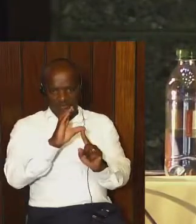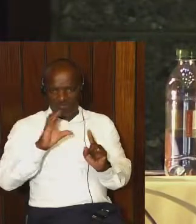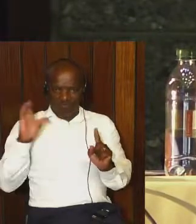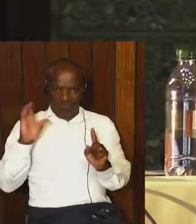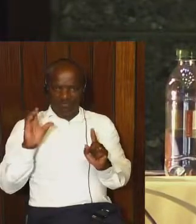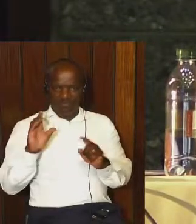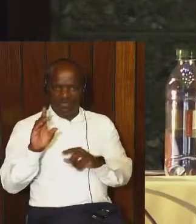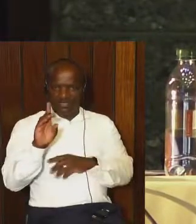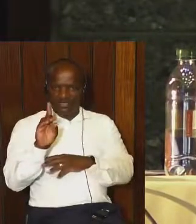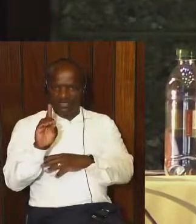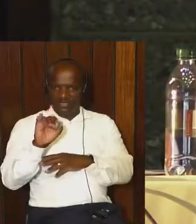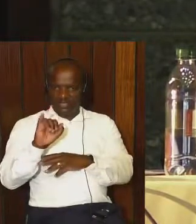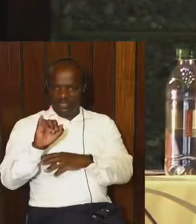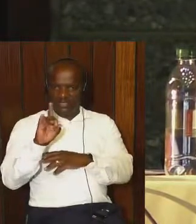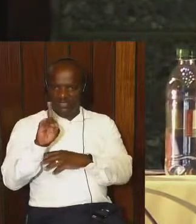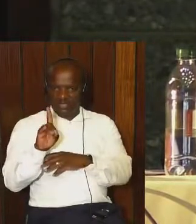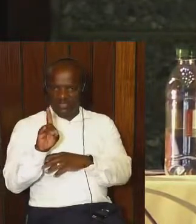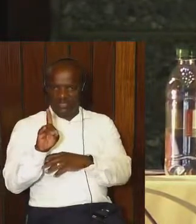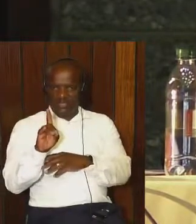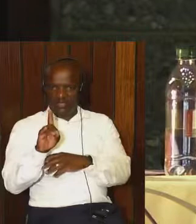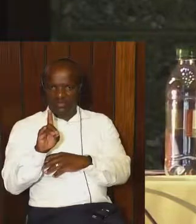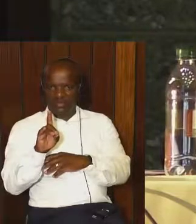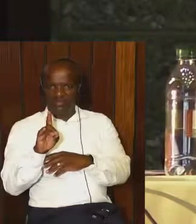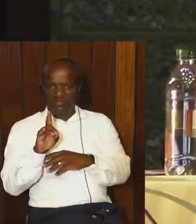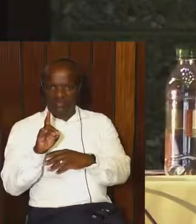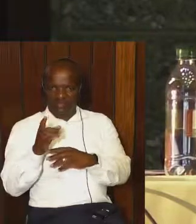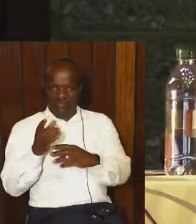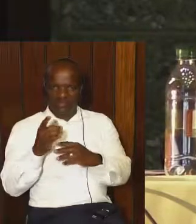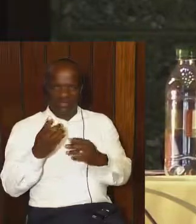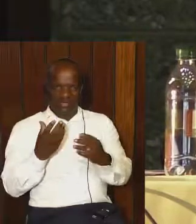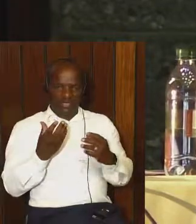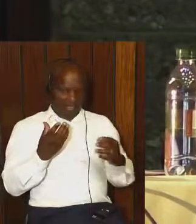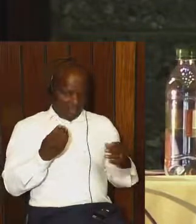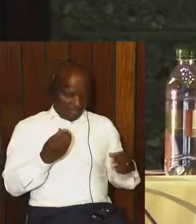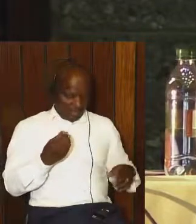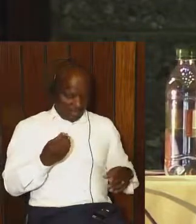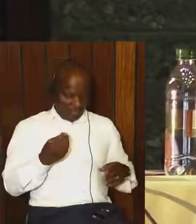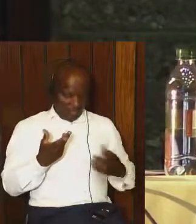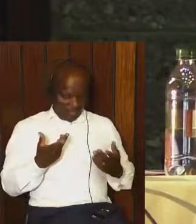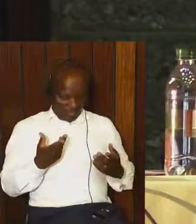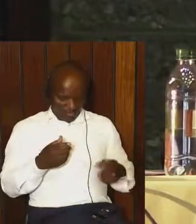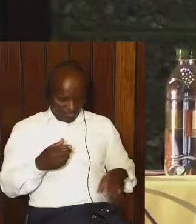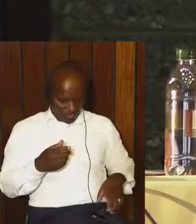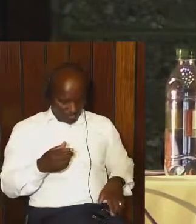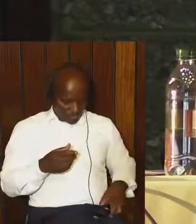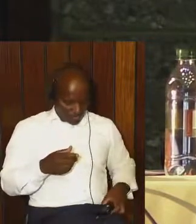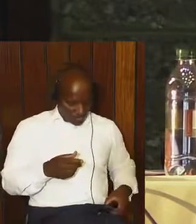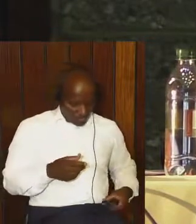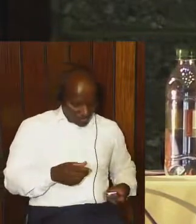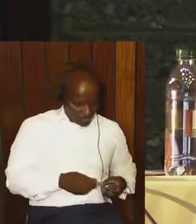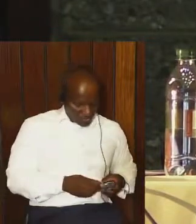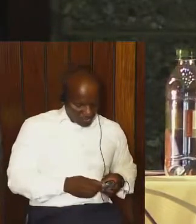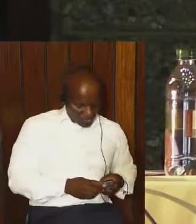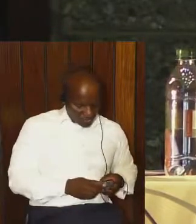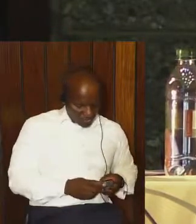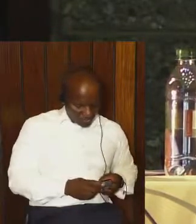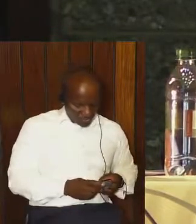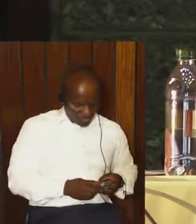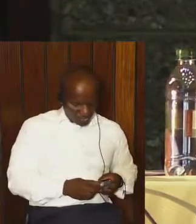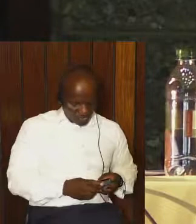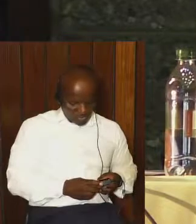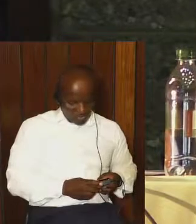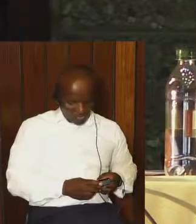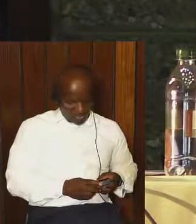DID, because the number of explanations and the number of delays could not be accounted for. So what we have